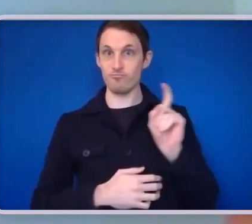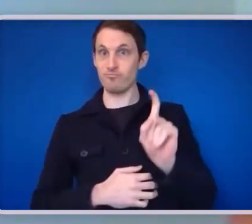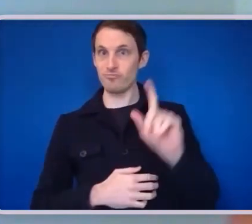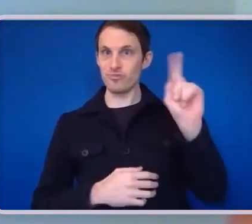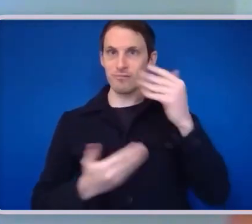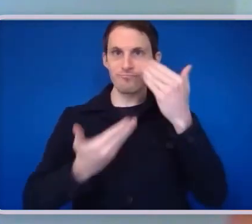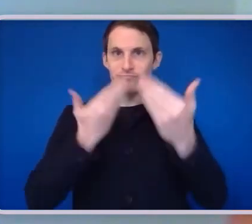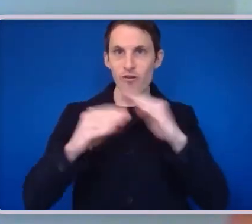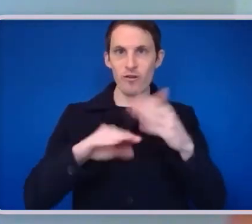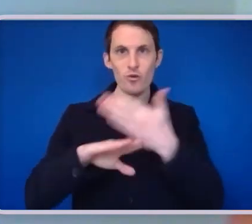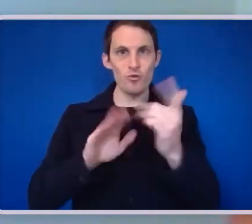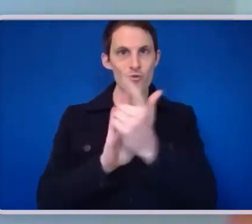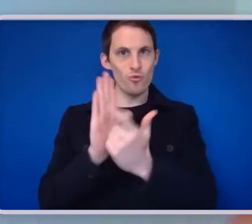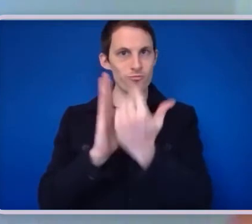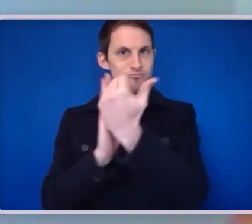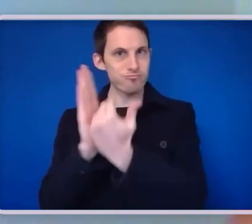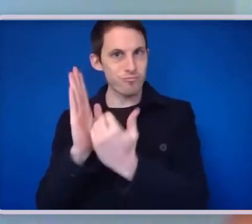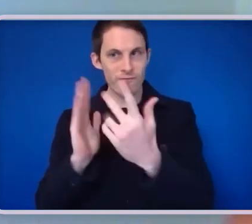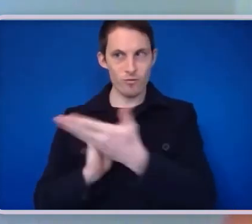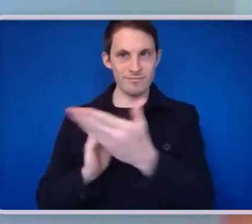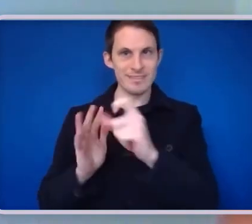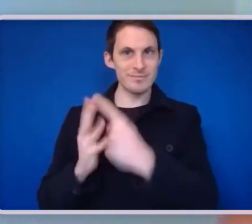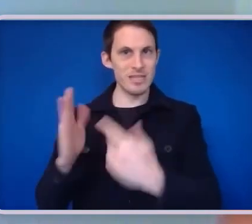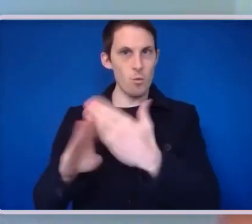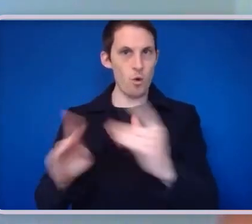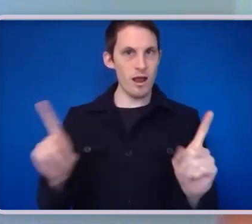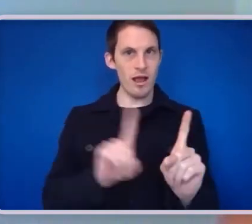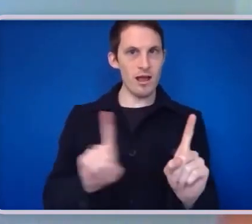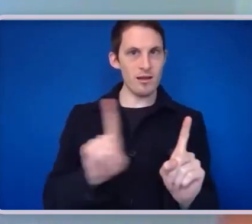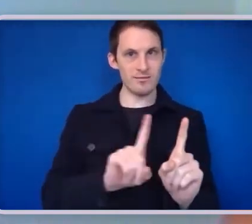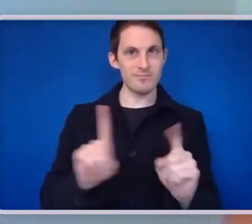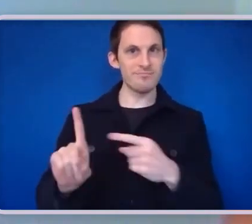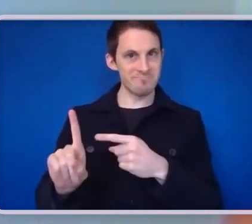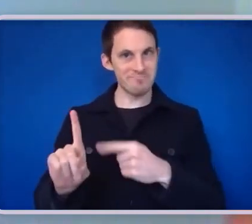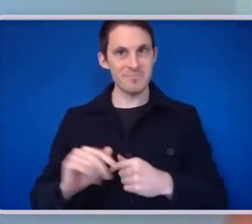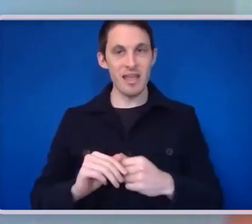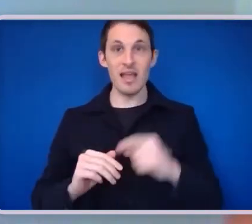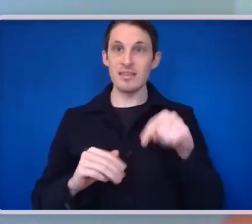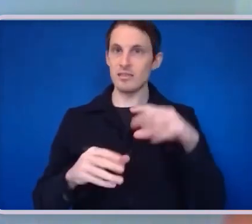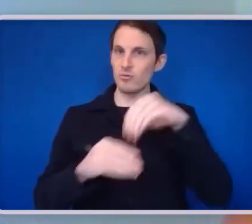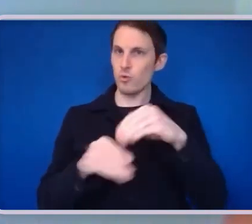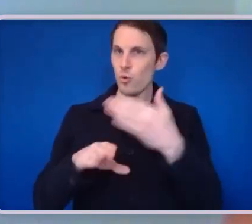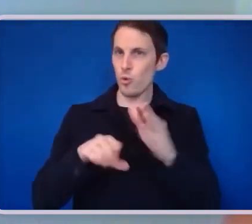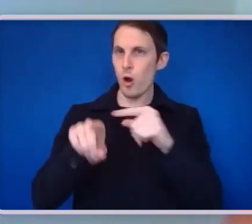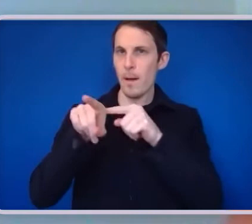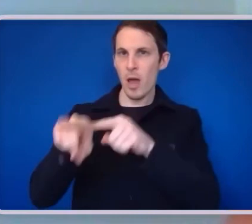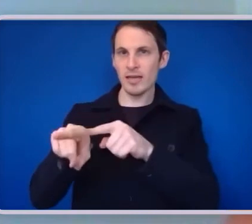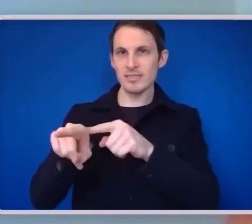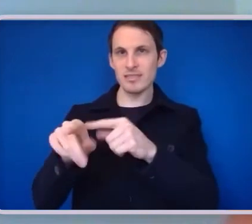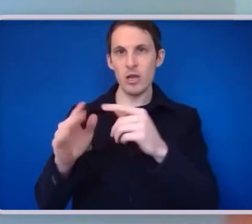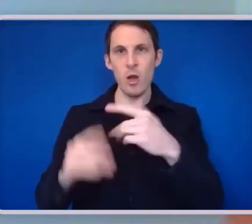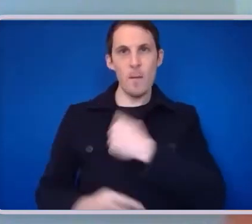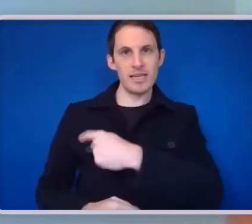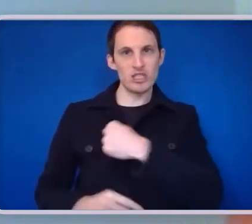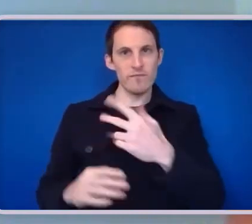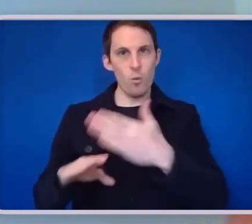regulations introduced for disability workers. This includes new compliance obligations for workers and service